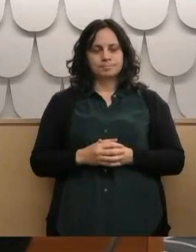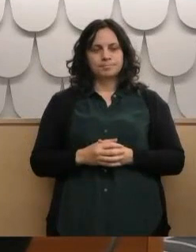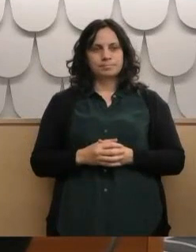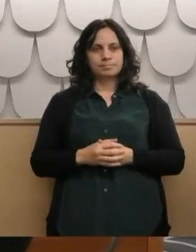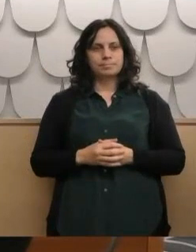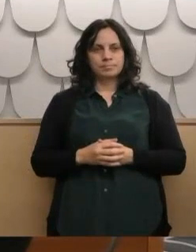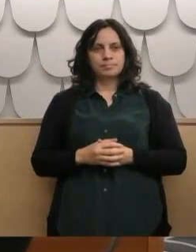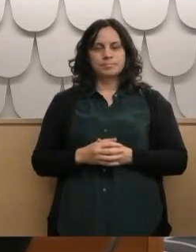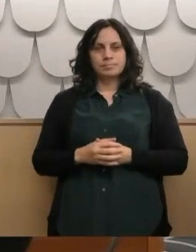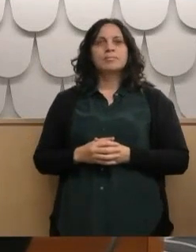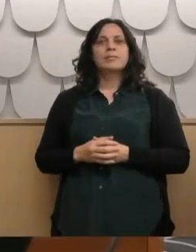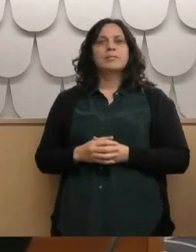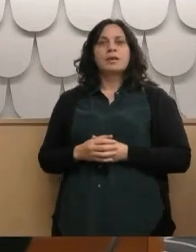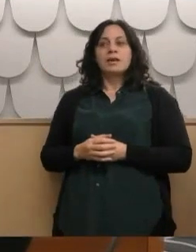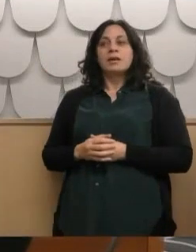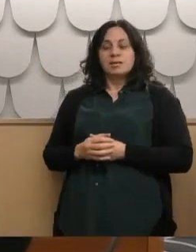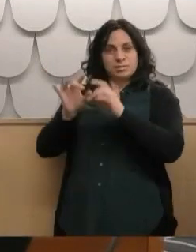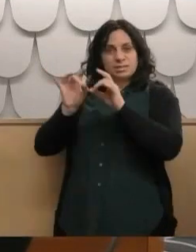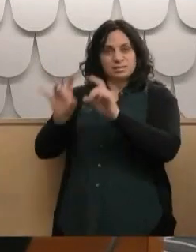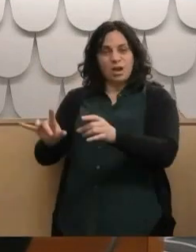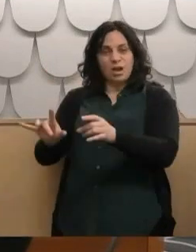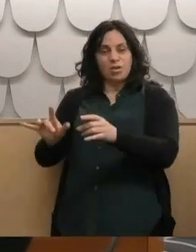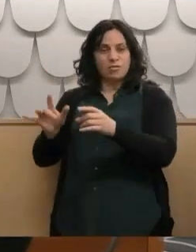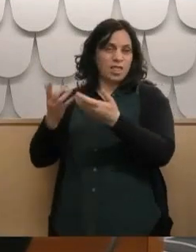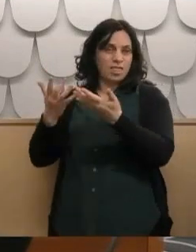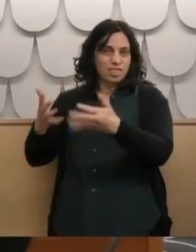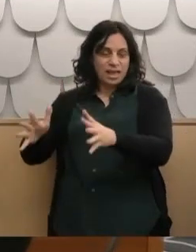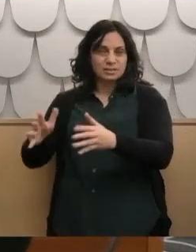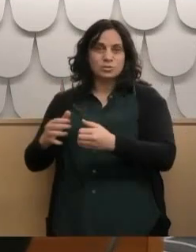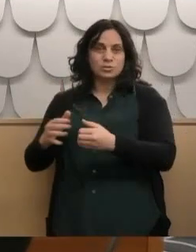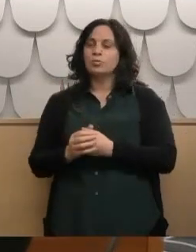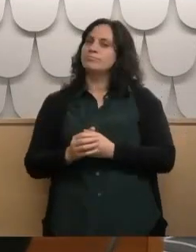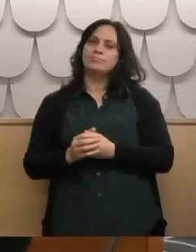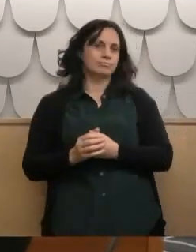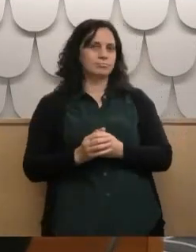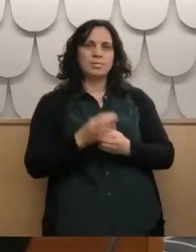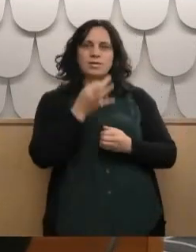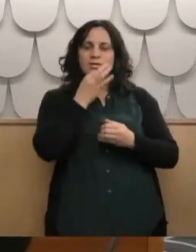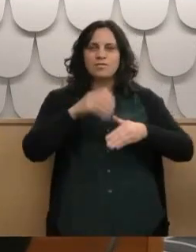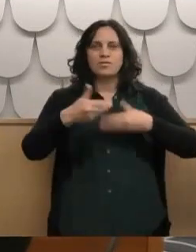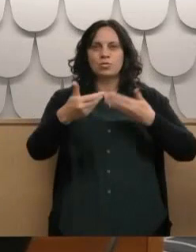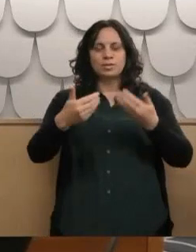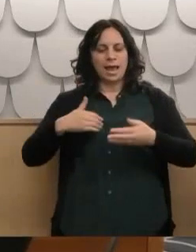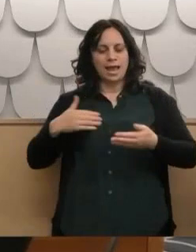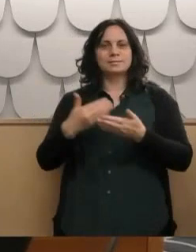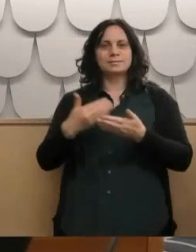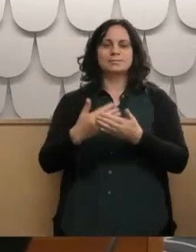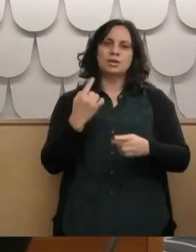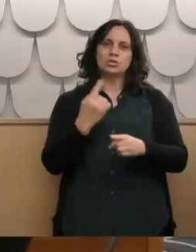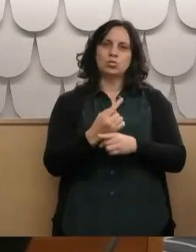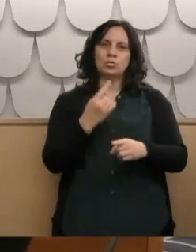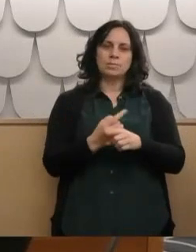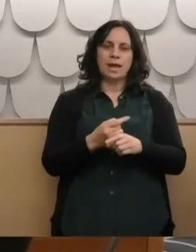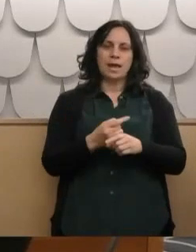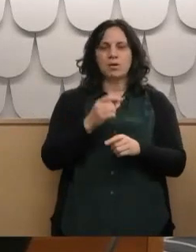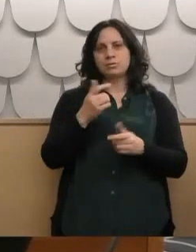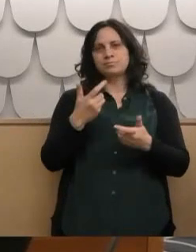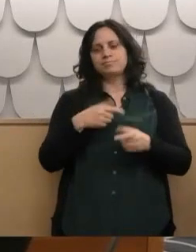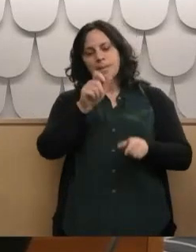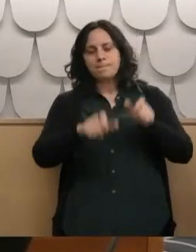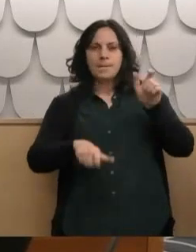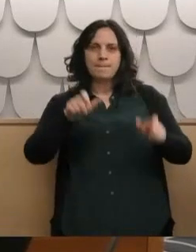And much of the evidence of the last few days has dealt with pedophiles. And people who sexually